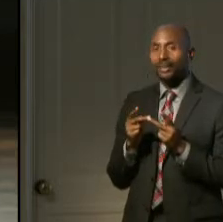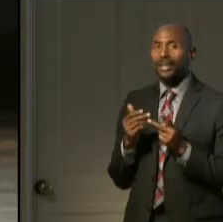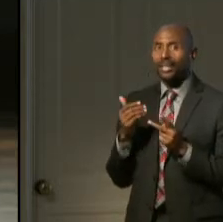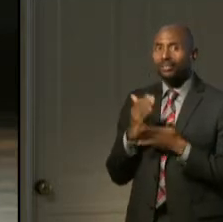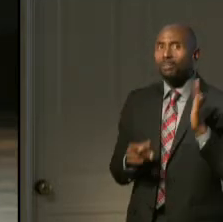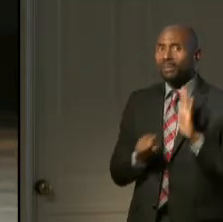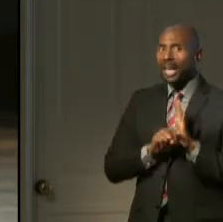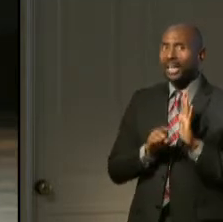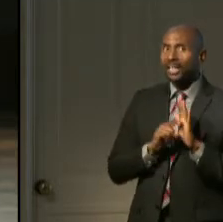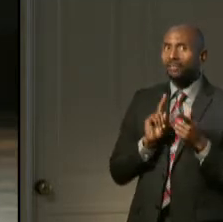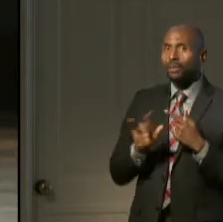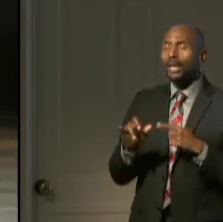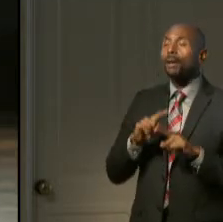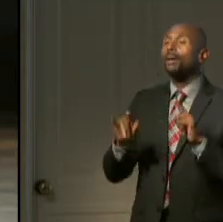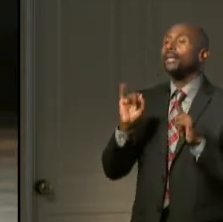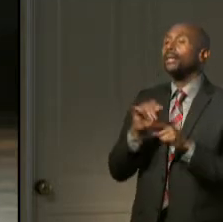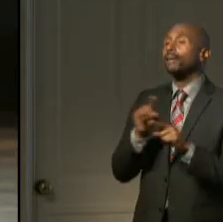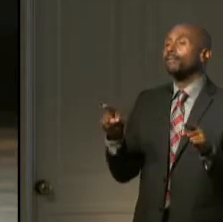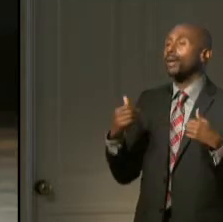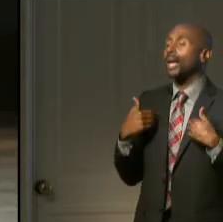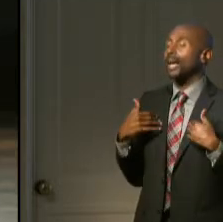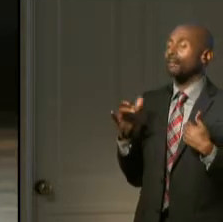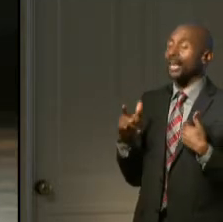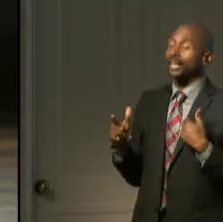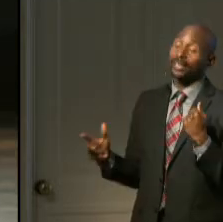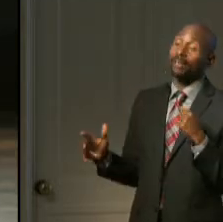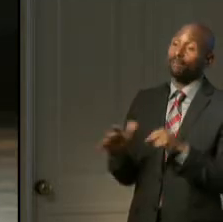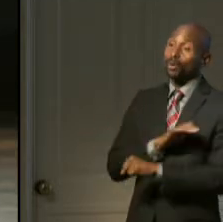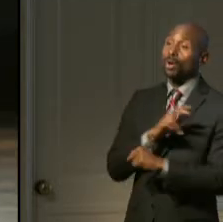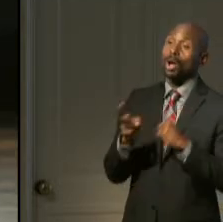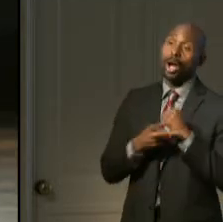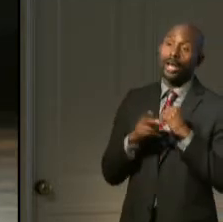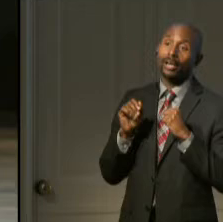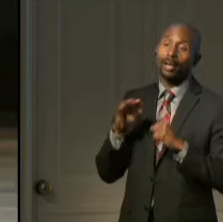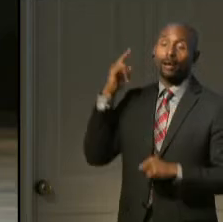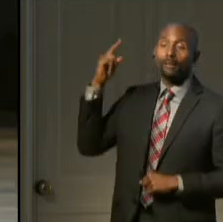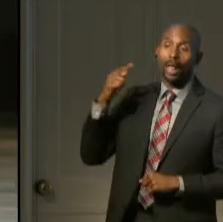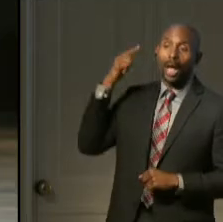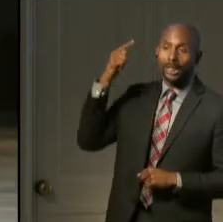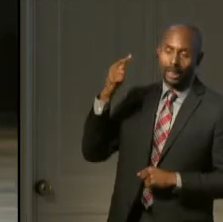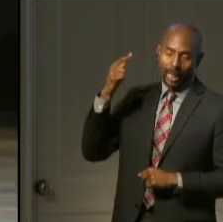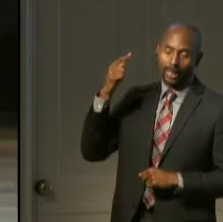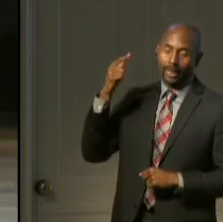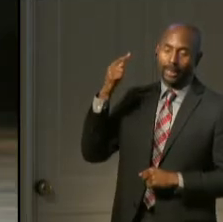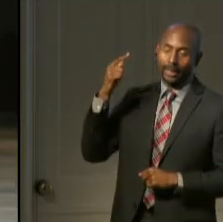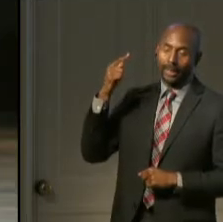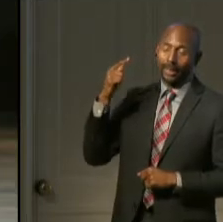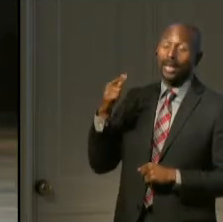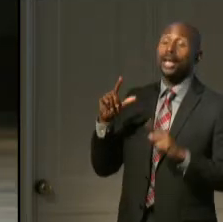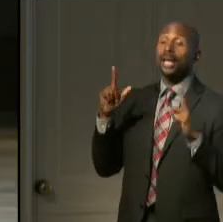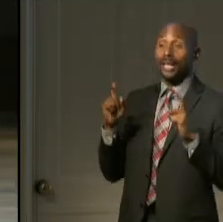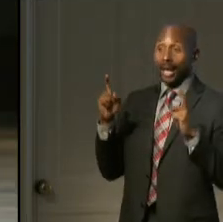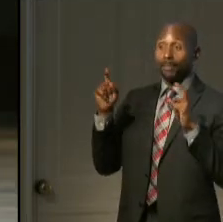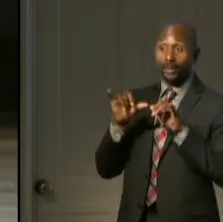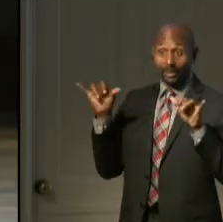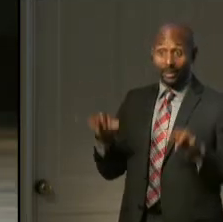if you had, for instance, the entire archive of the London camera